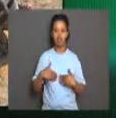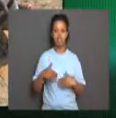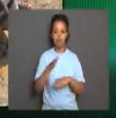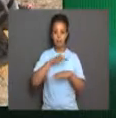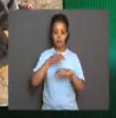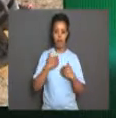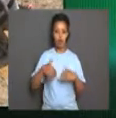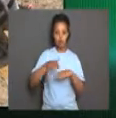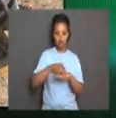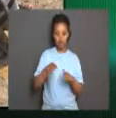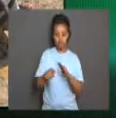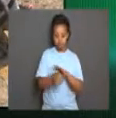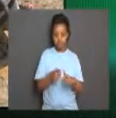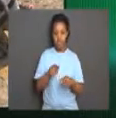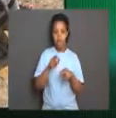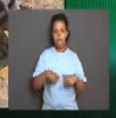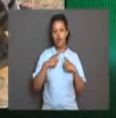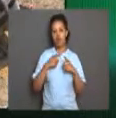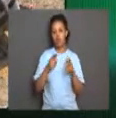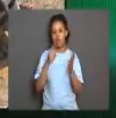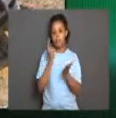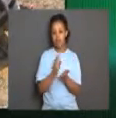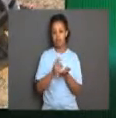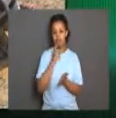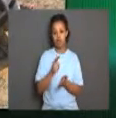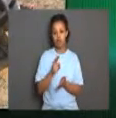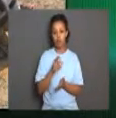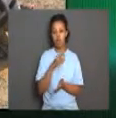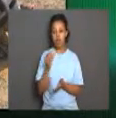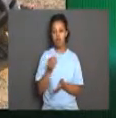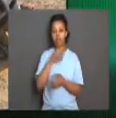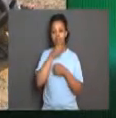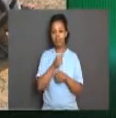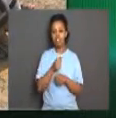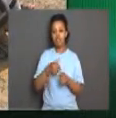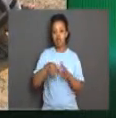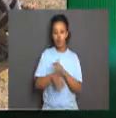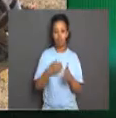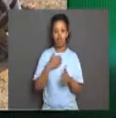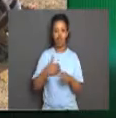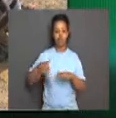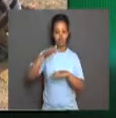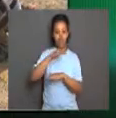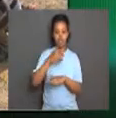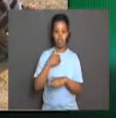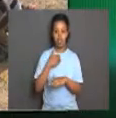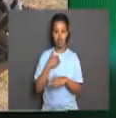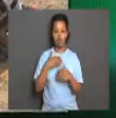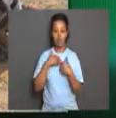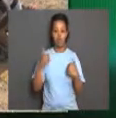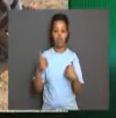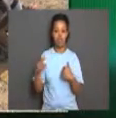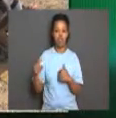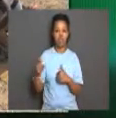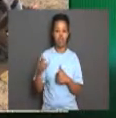layers, or strata. The deeper layers of the strata are older than the layers closer to